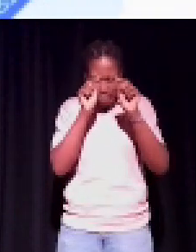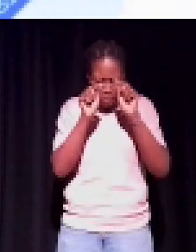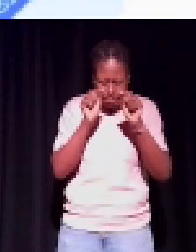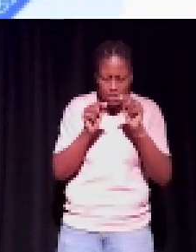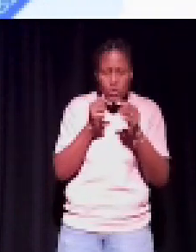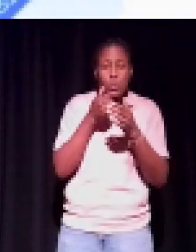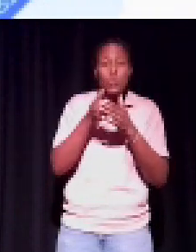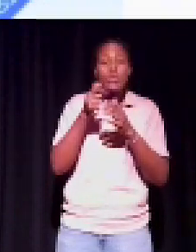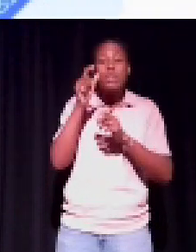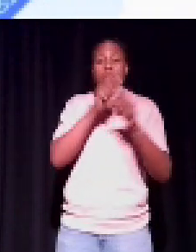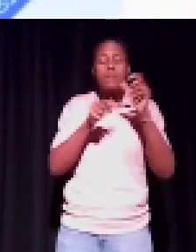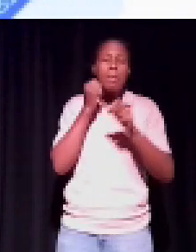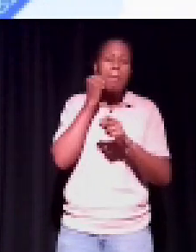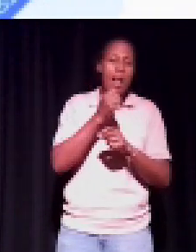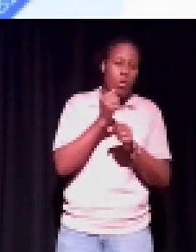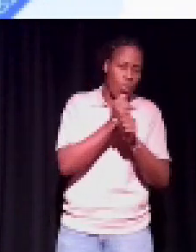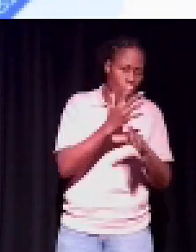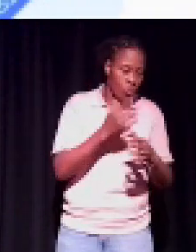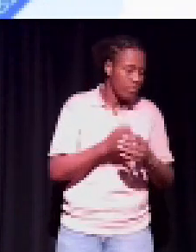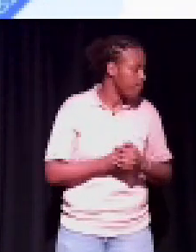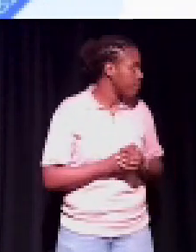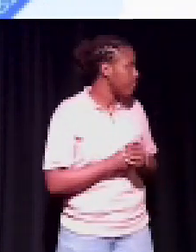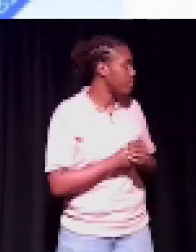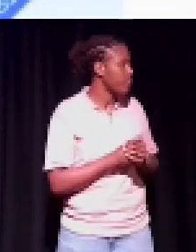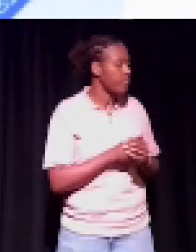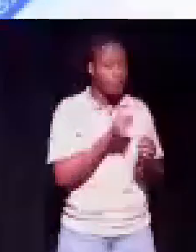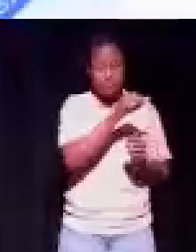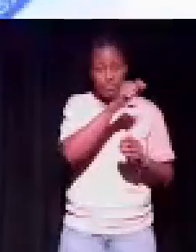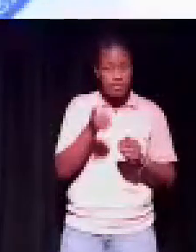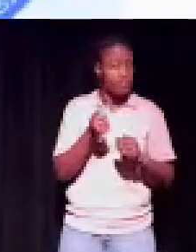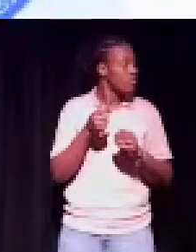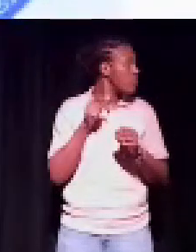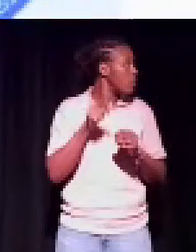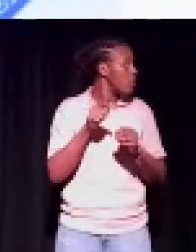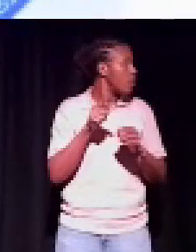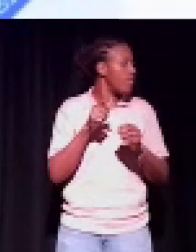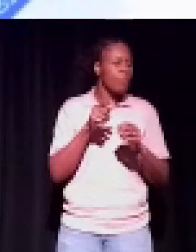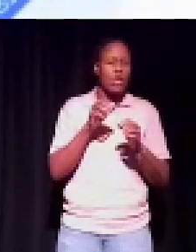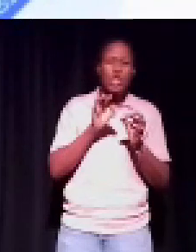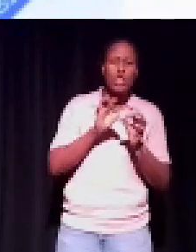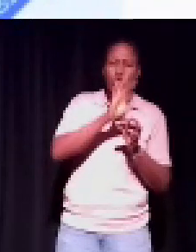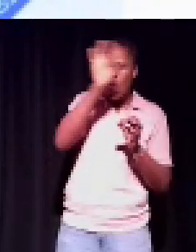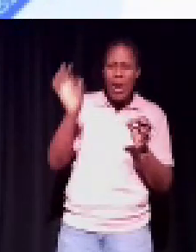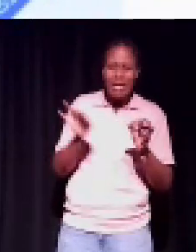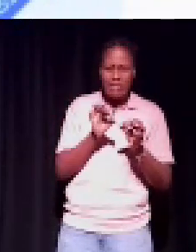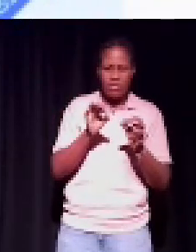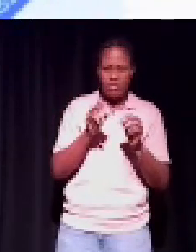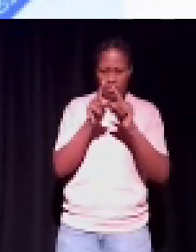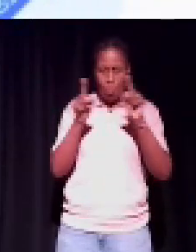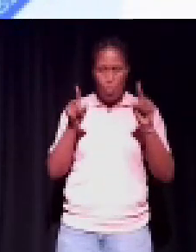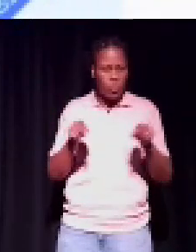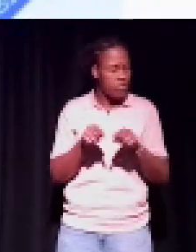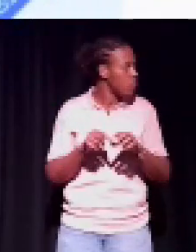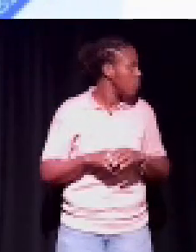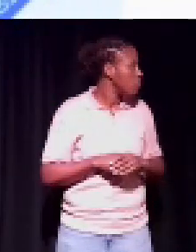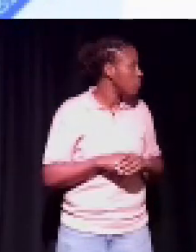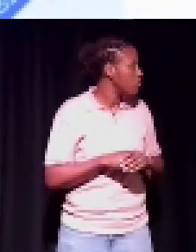gold though. In the middle is a circuit board. And this is the bit that you might